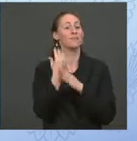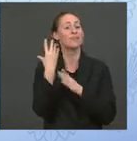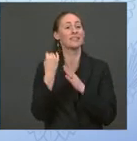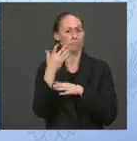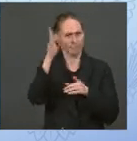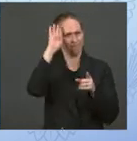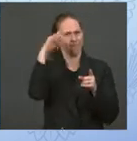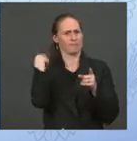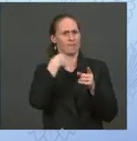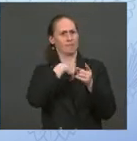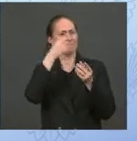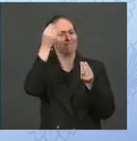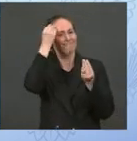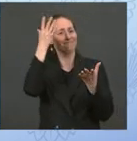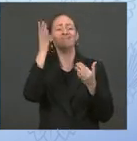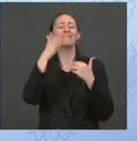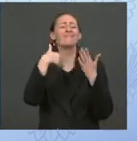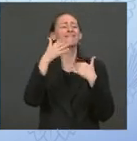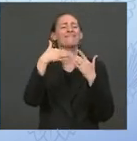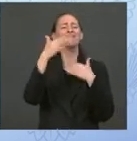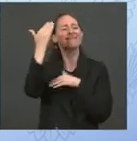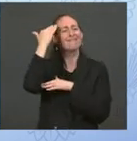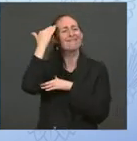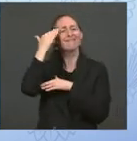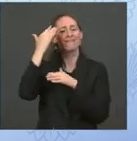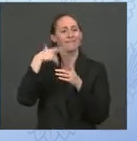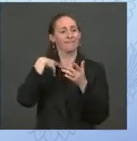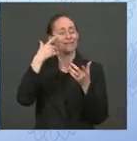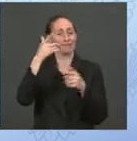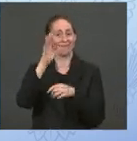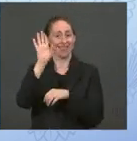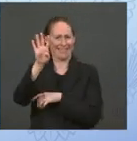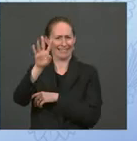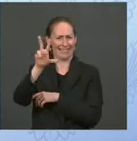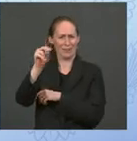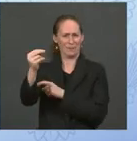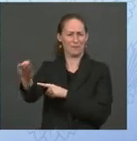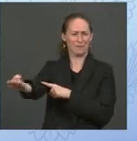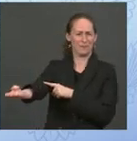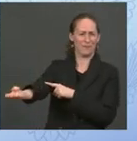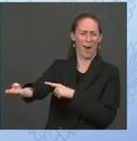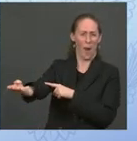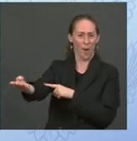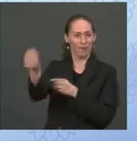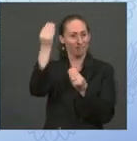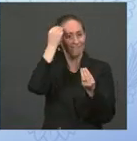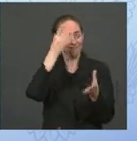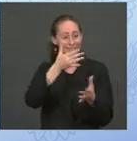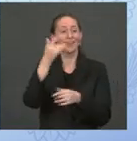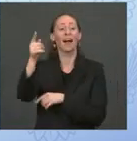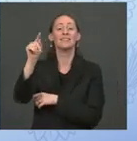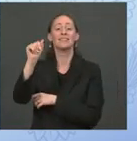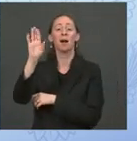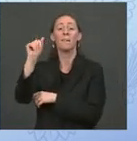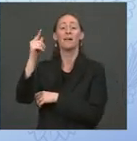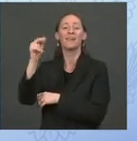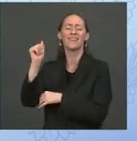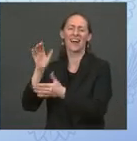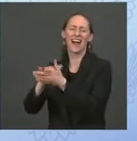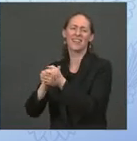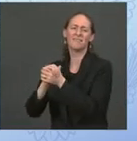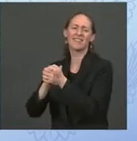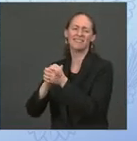much fun, even though it was 4:30 in the morning. And Tabitha, congratulations on being